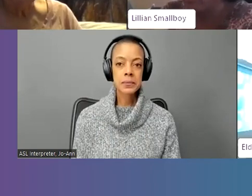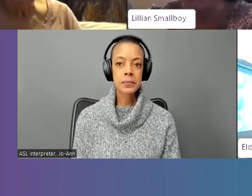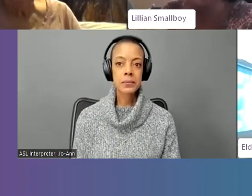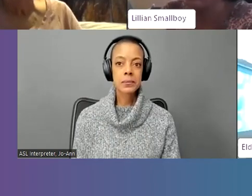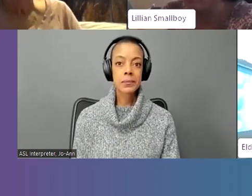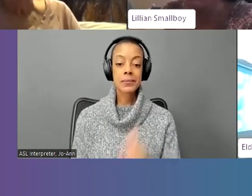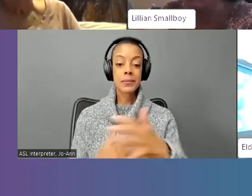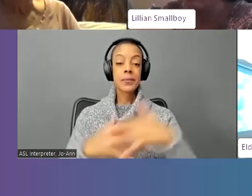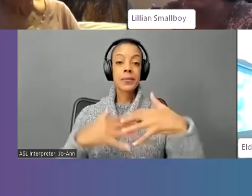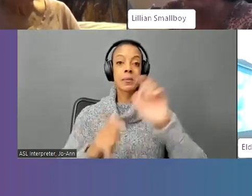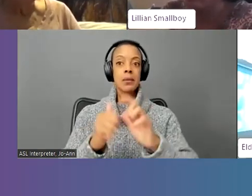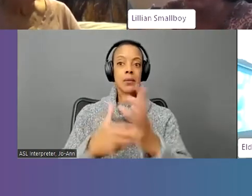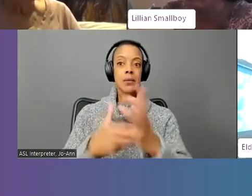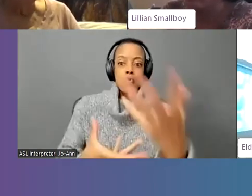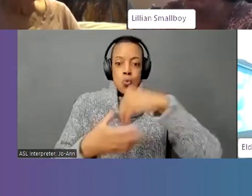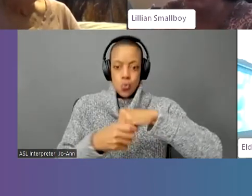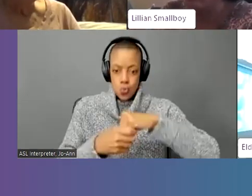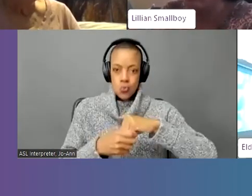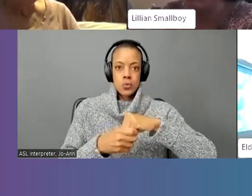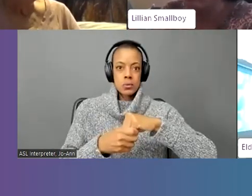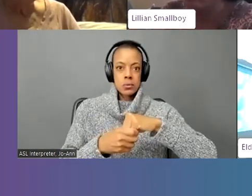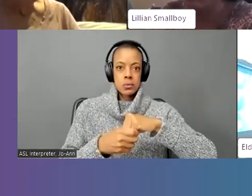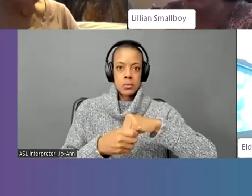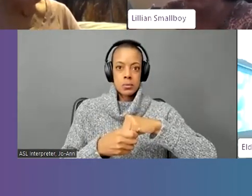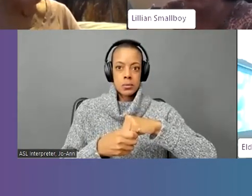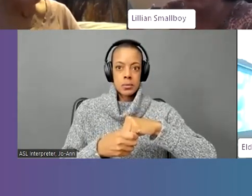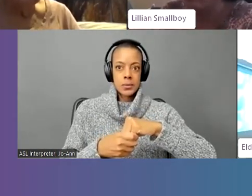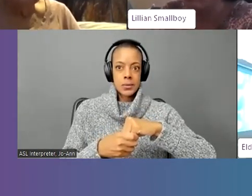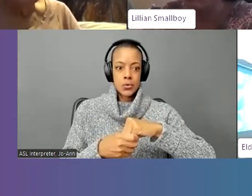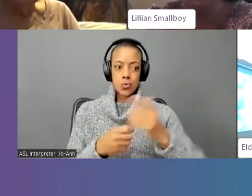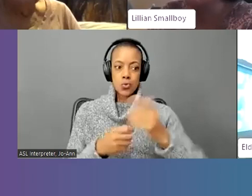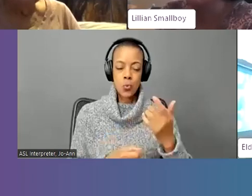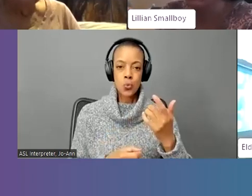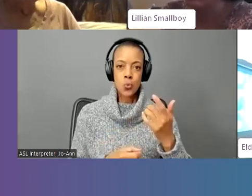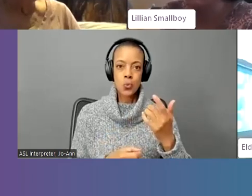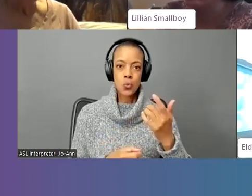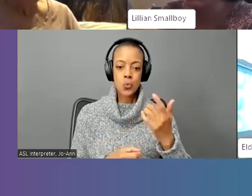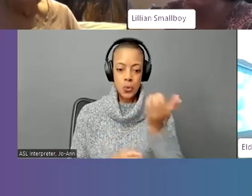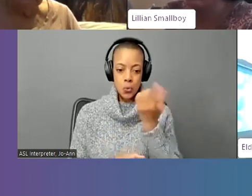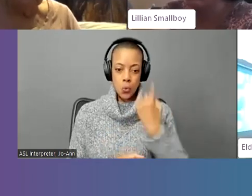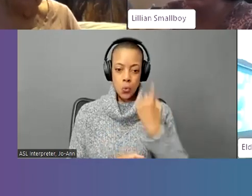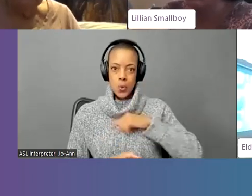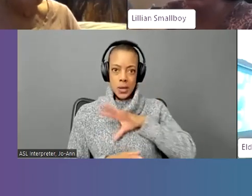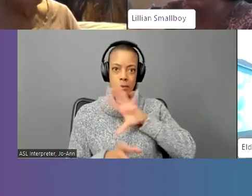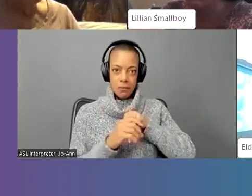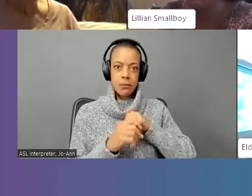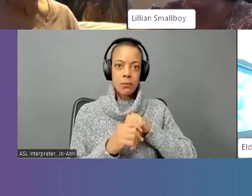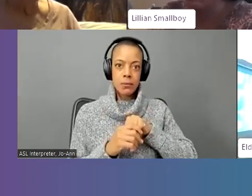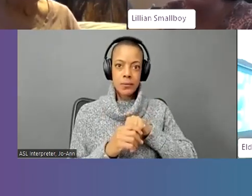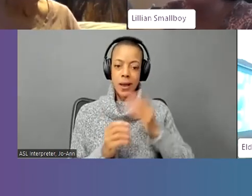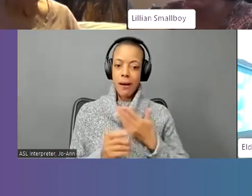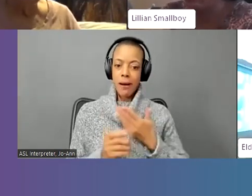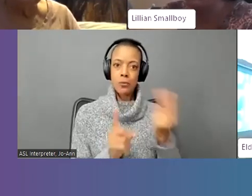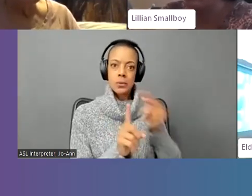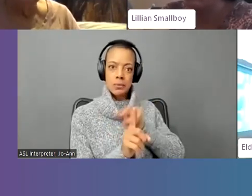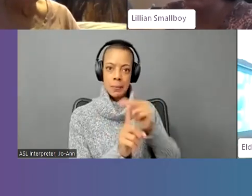process, because it is our people that they're servicing, and they need to know about our perspective. They need